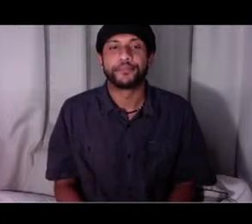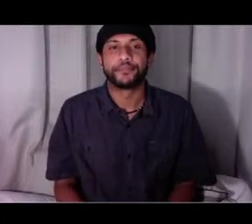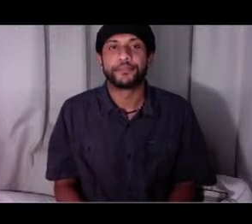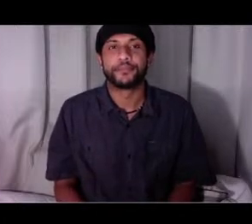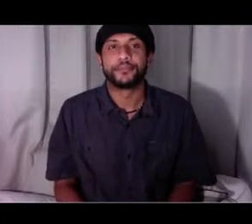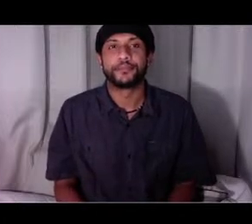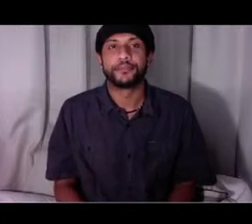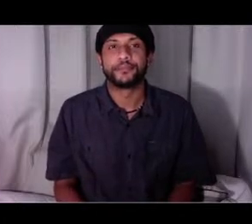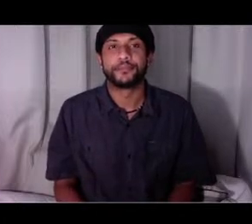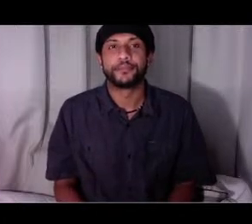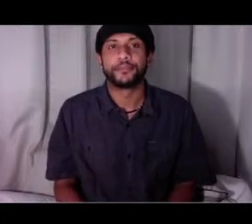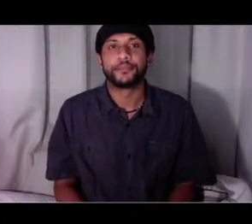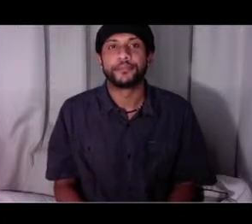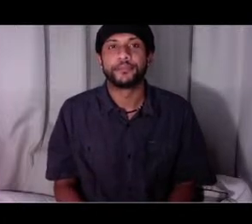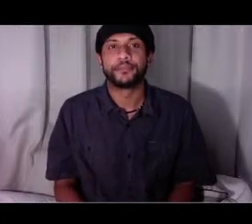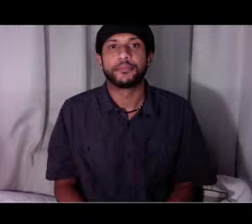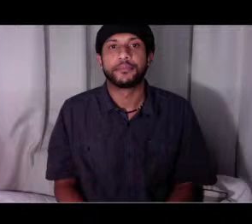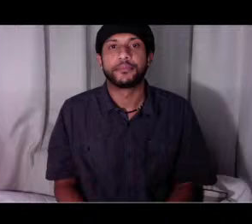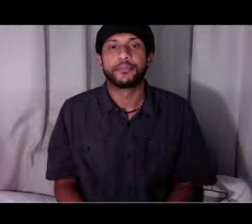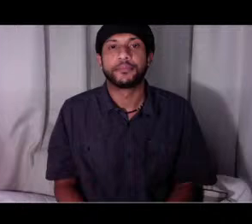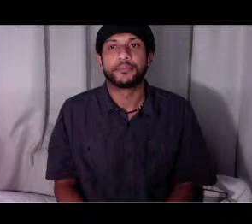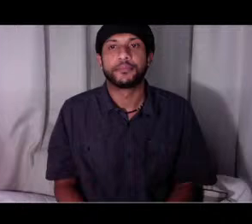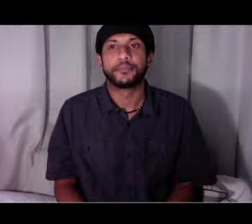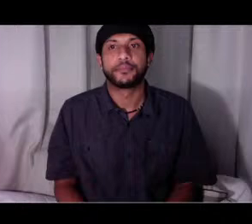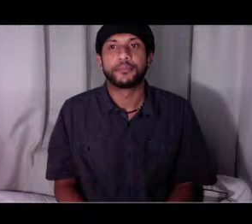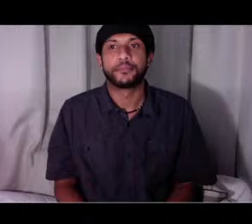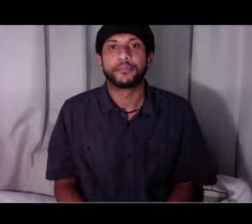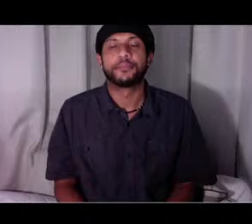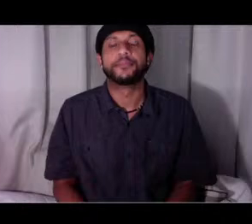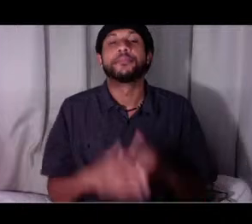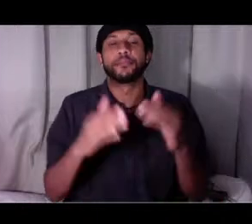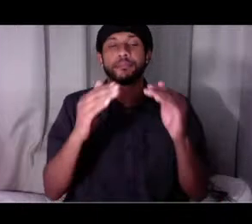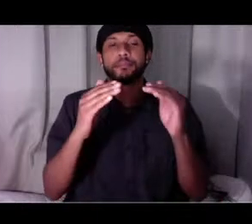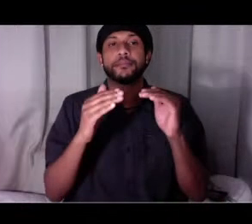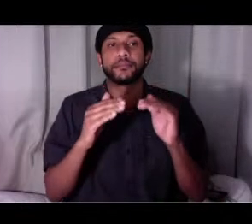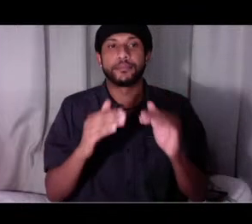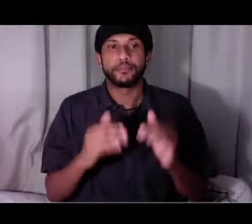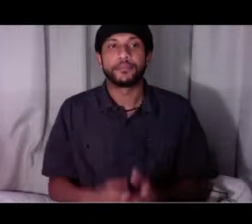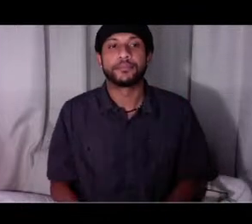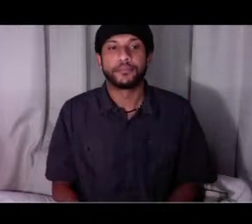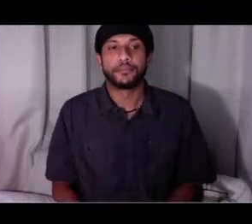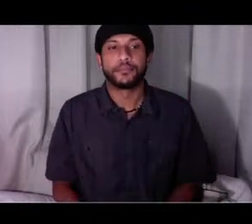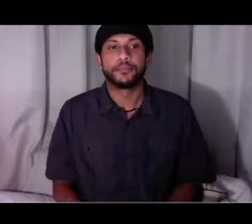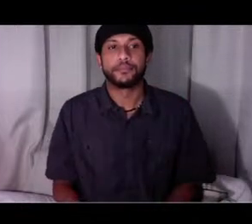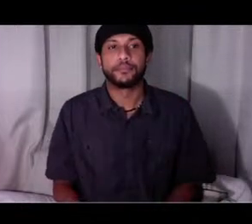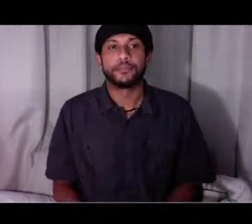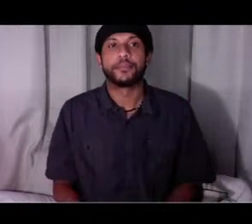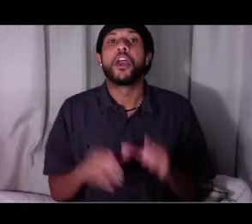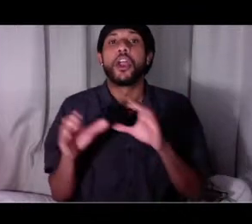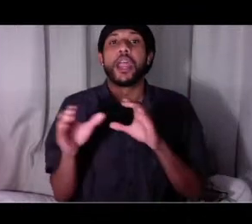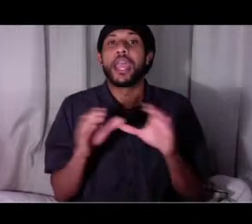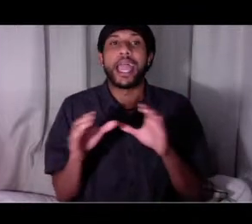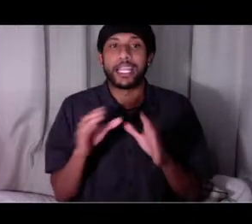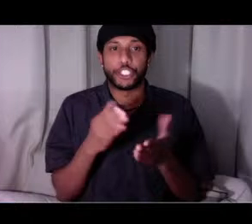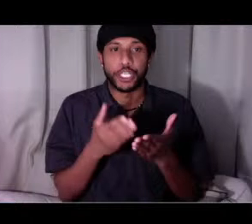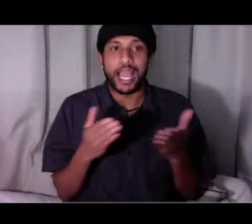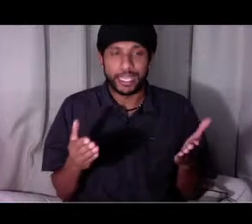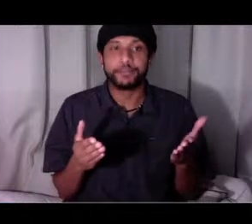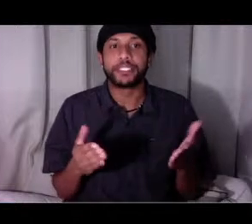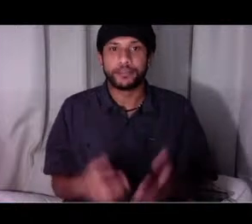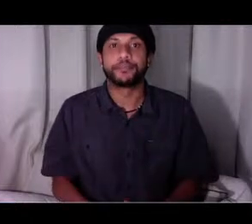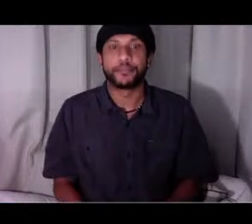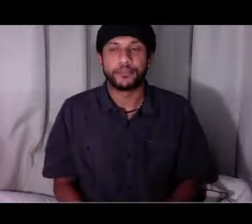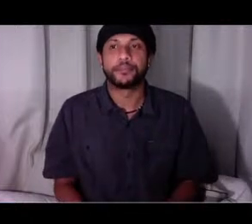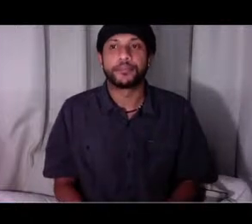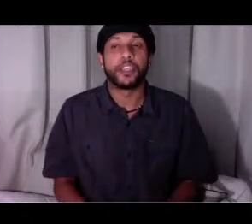all right okay this takes us to our next item on the agenda which are our action items our consent items our